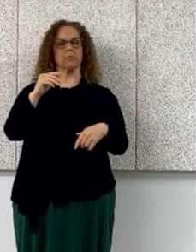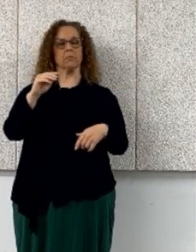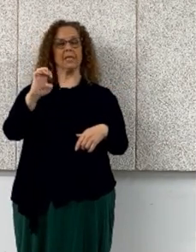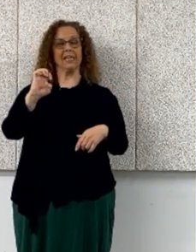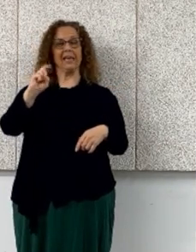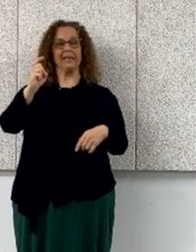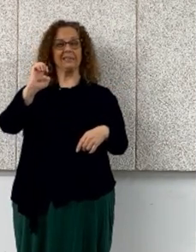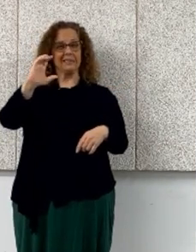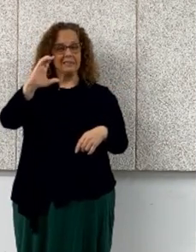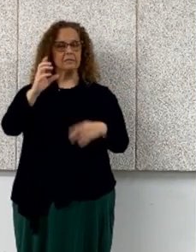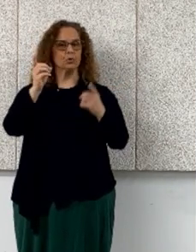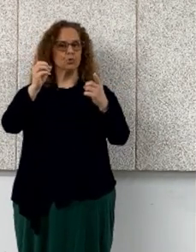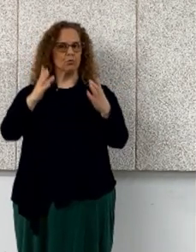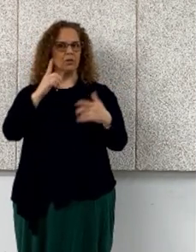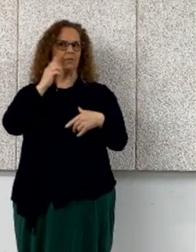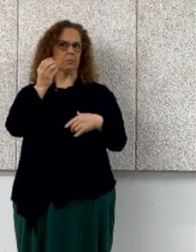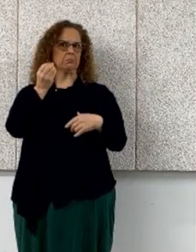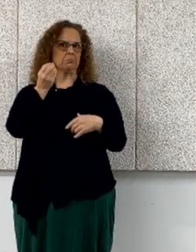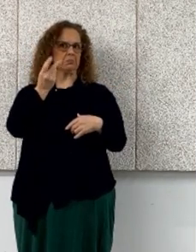number of years, but then